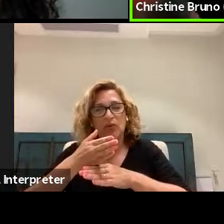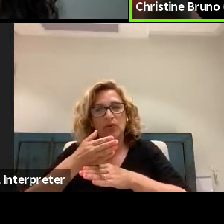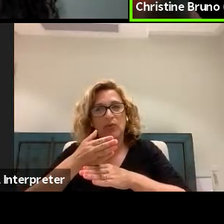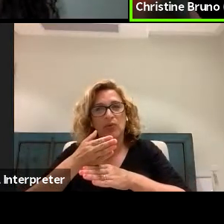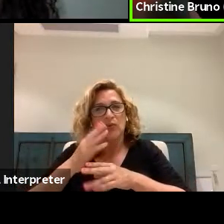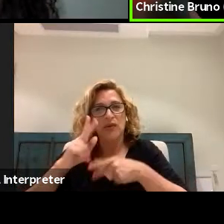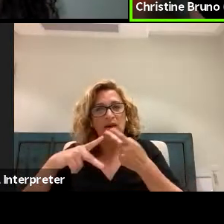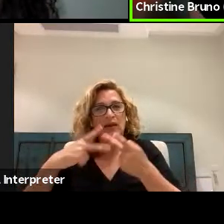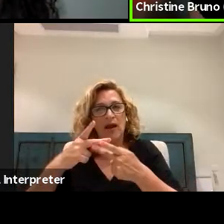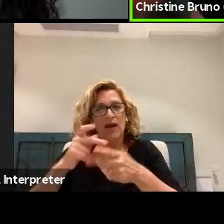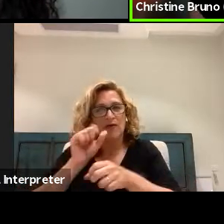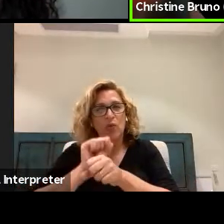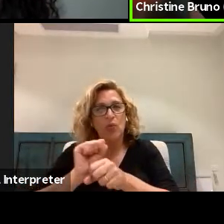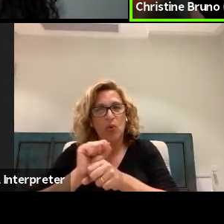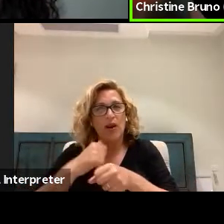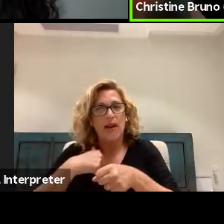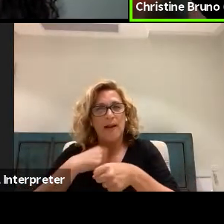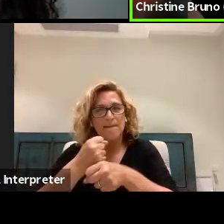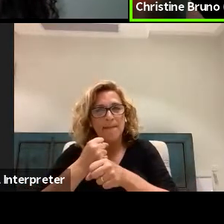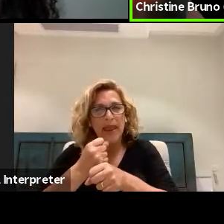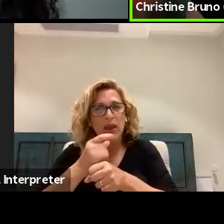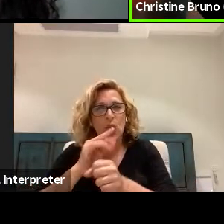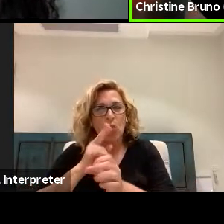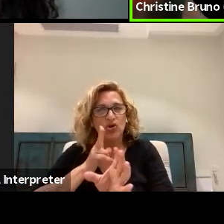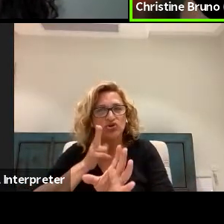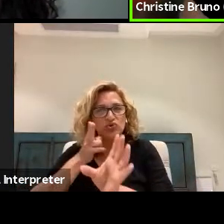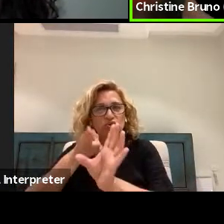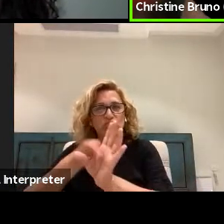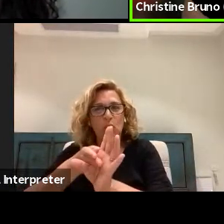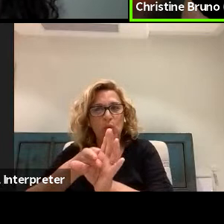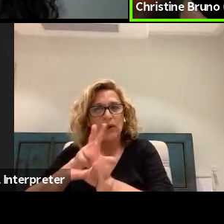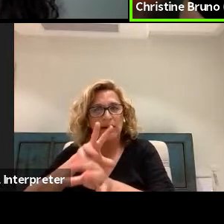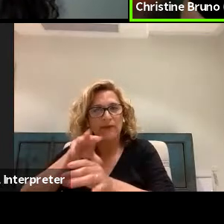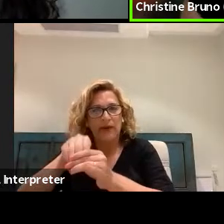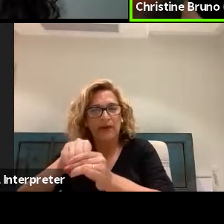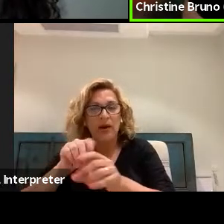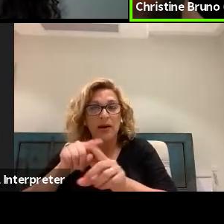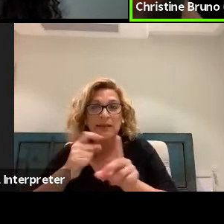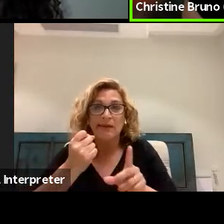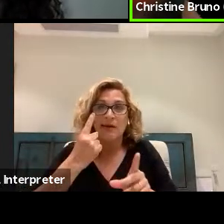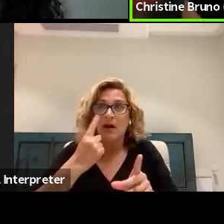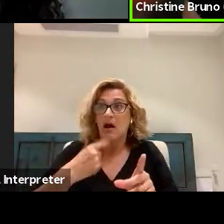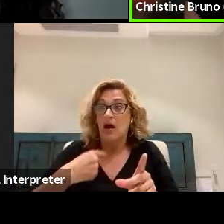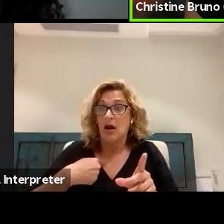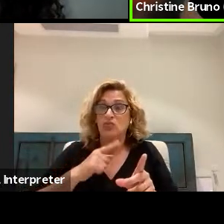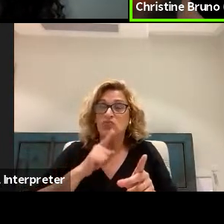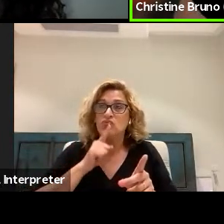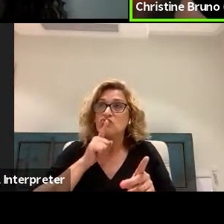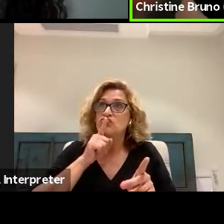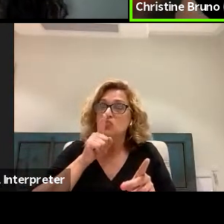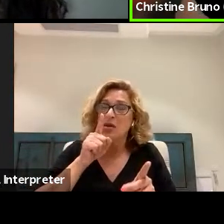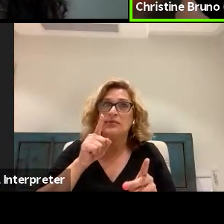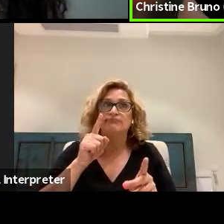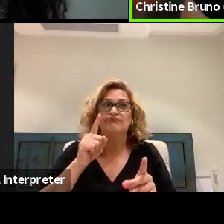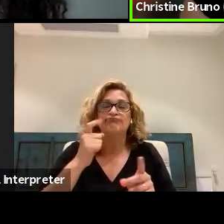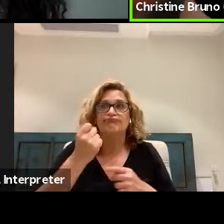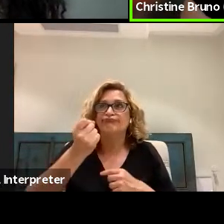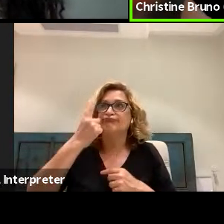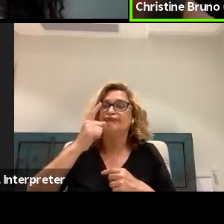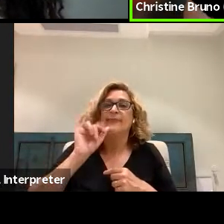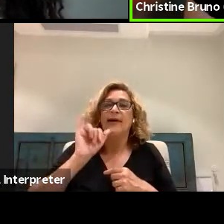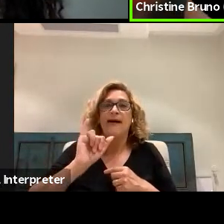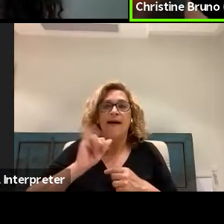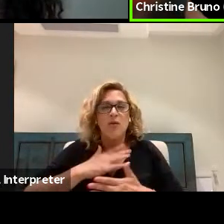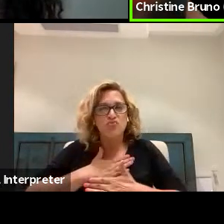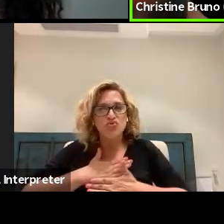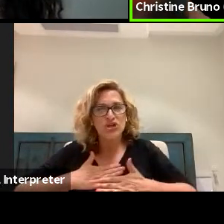I'm making or participating in. So, but I've started to really realize and appreciate the fact that even if